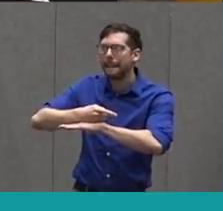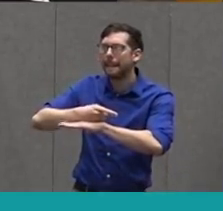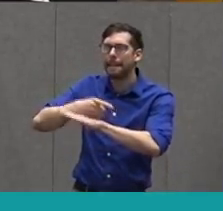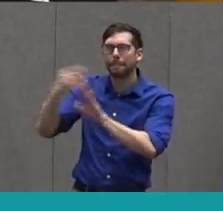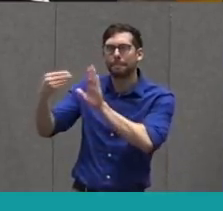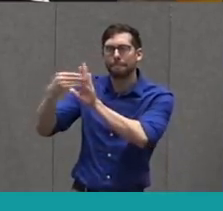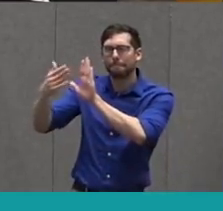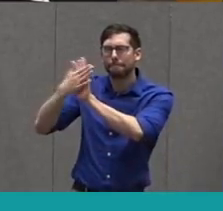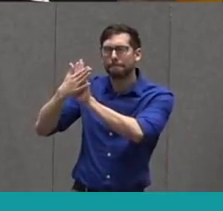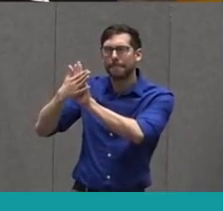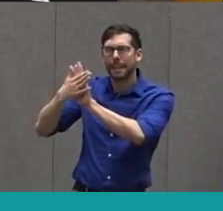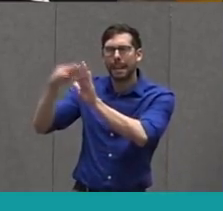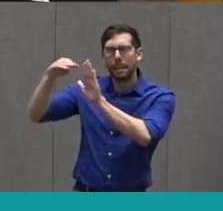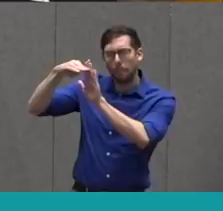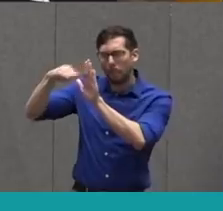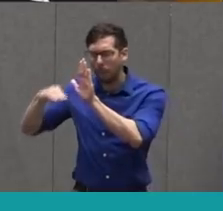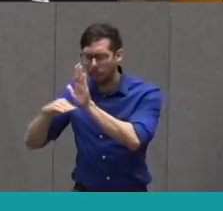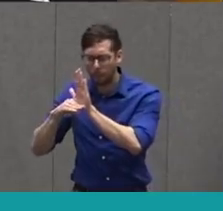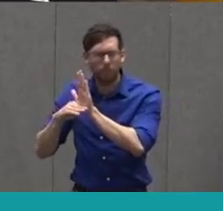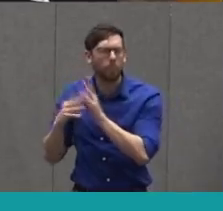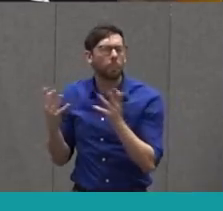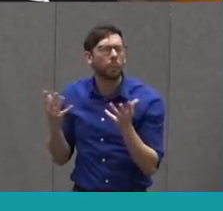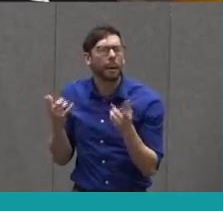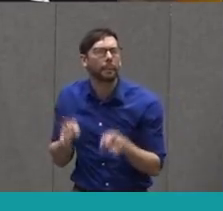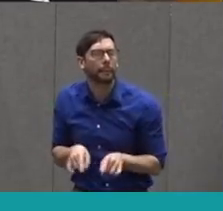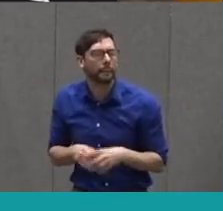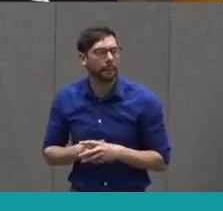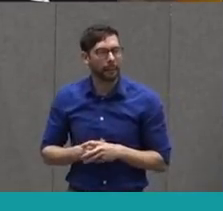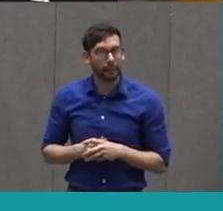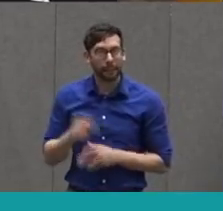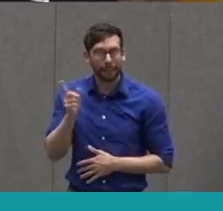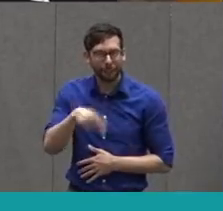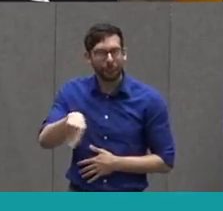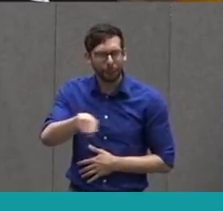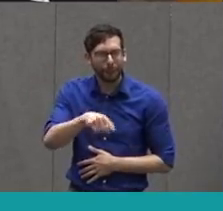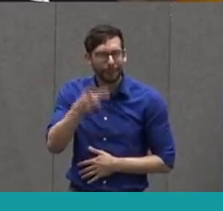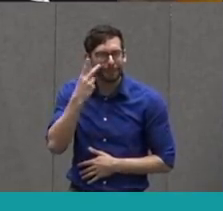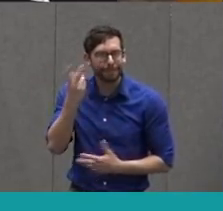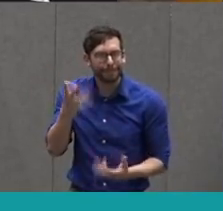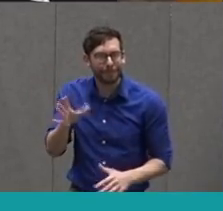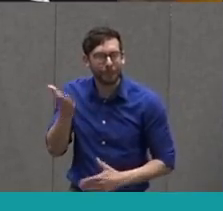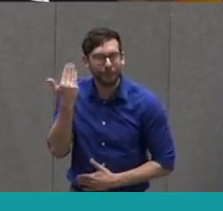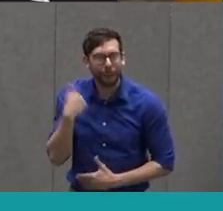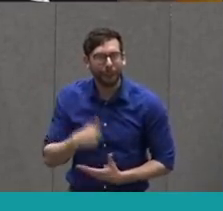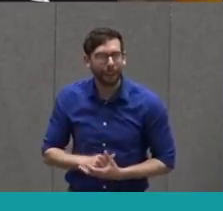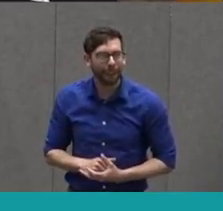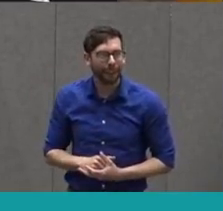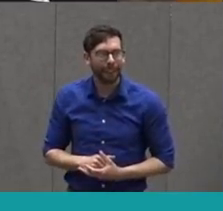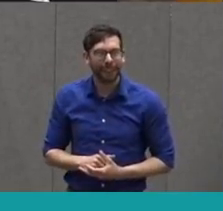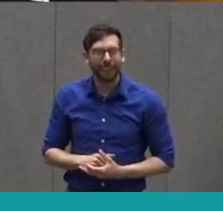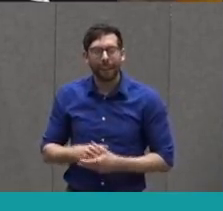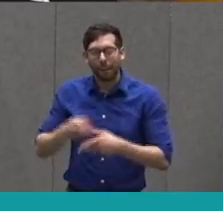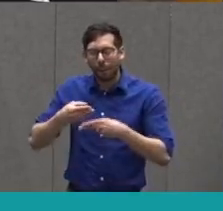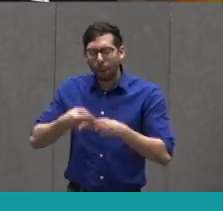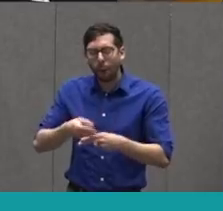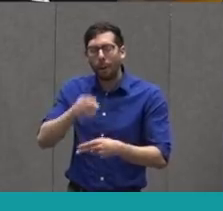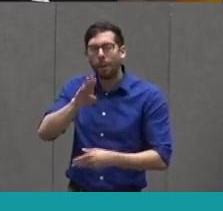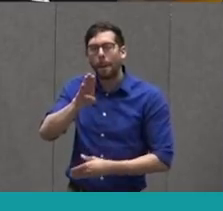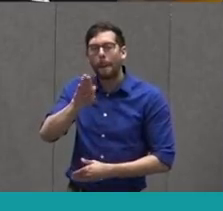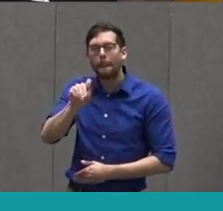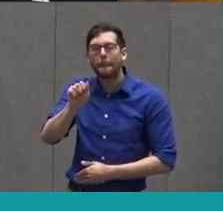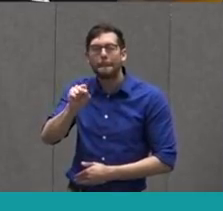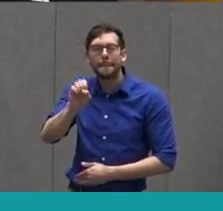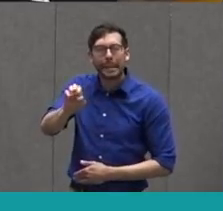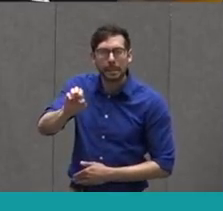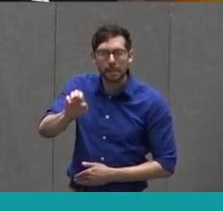the day. If you're thinking about, well, I've seen those before. Those are base 10 blocks that I may